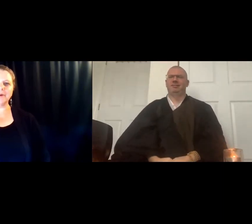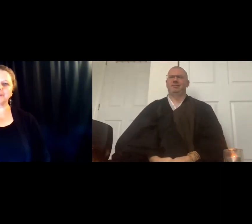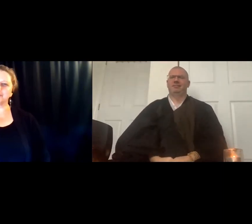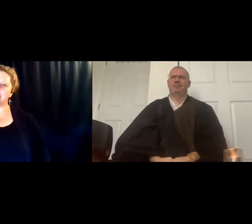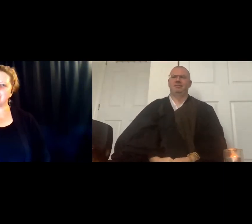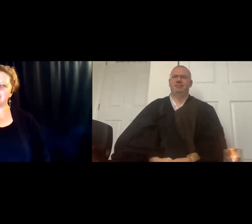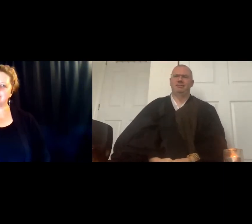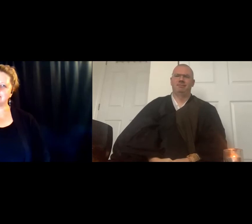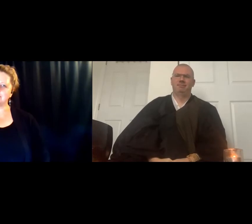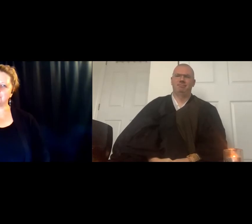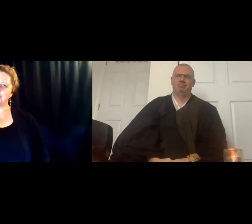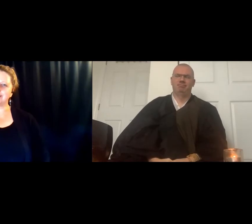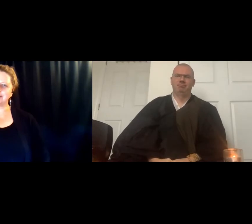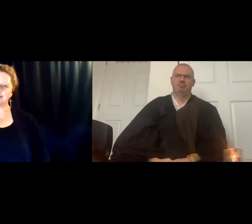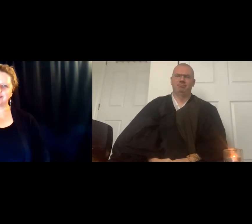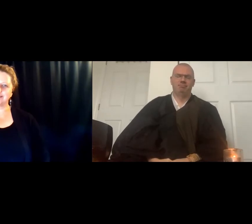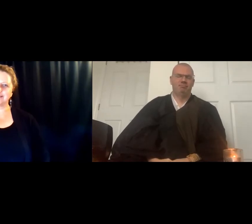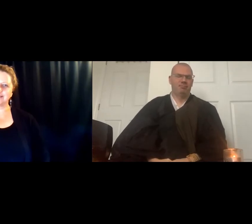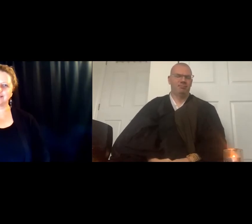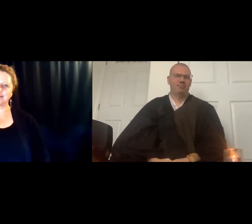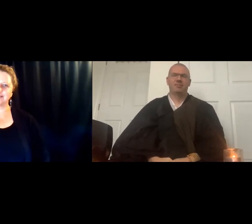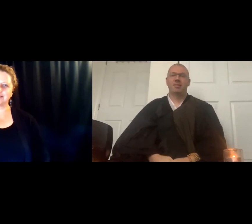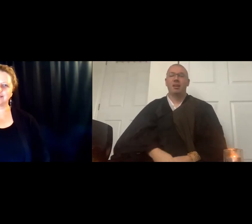thinking about what your mind is doing.